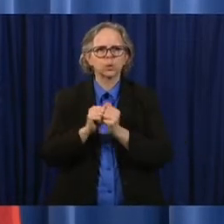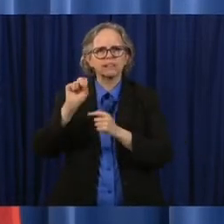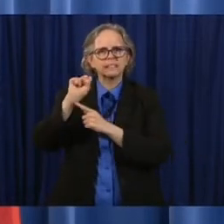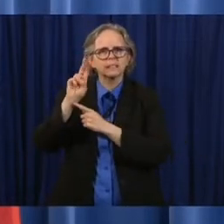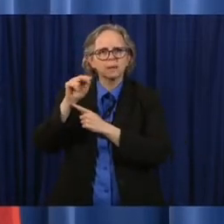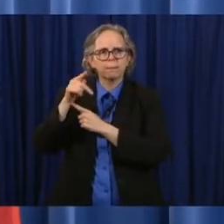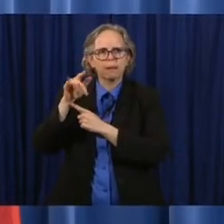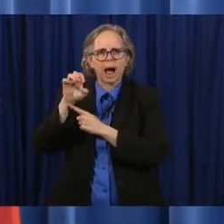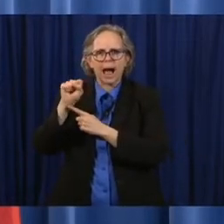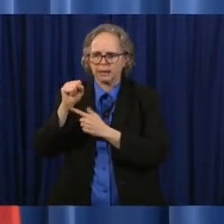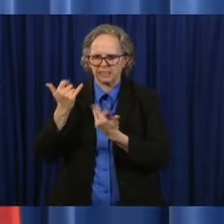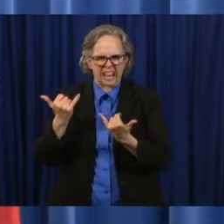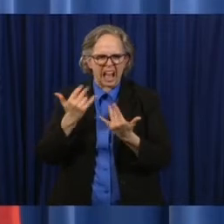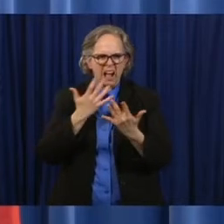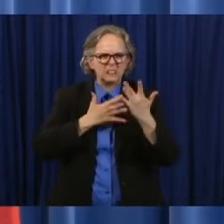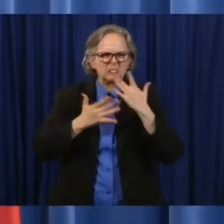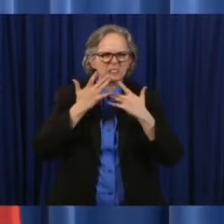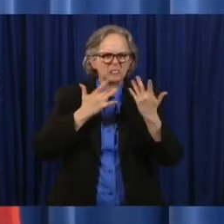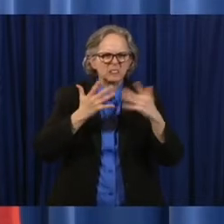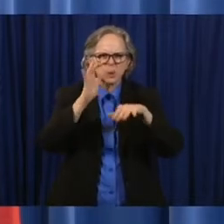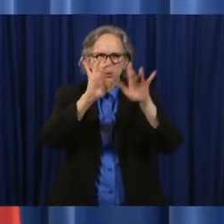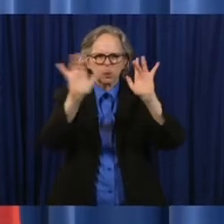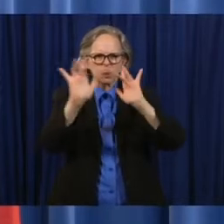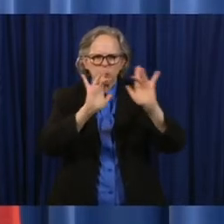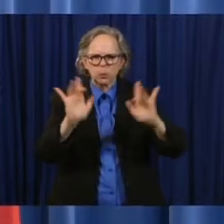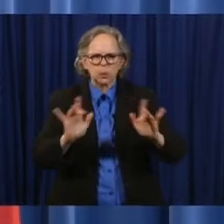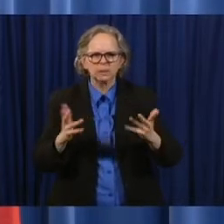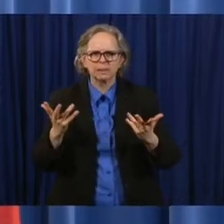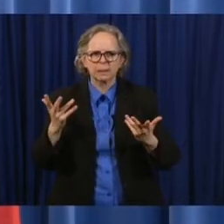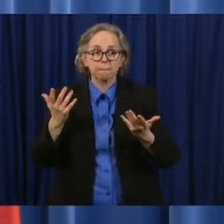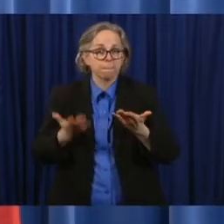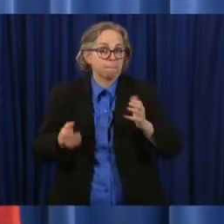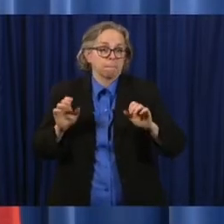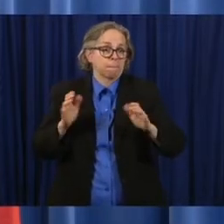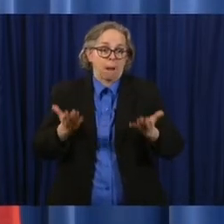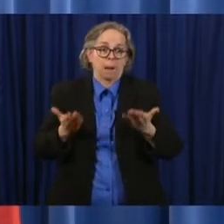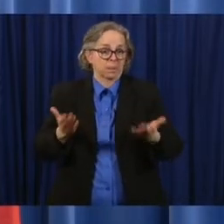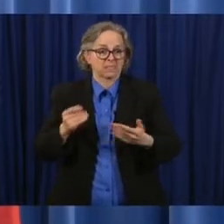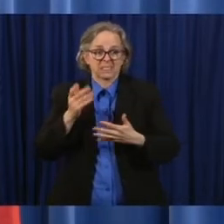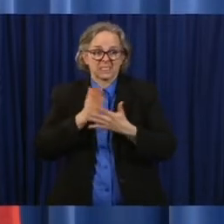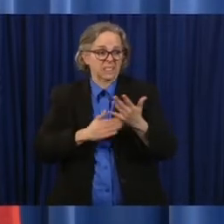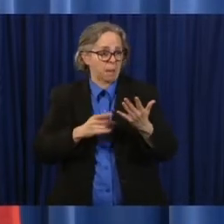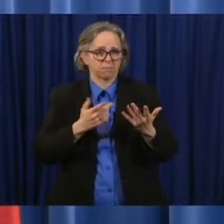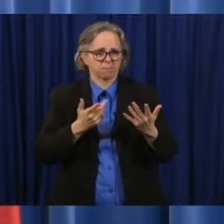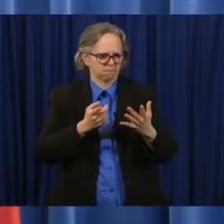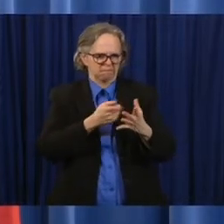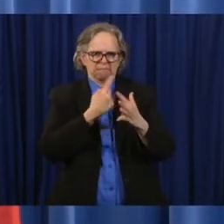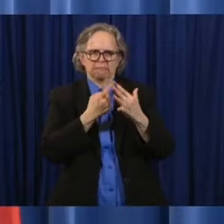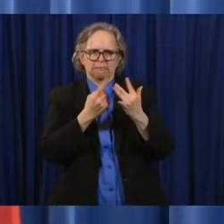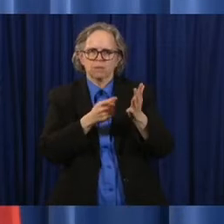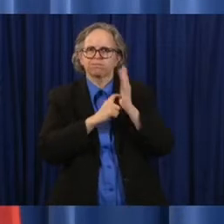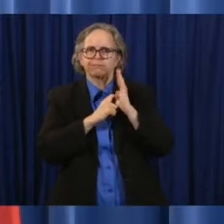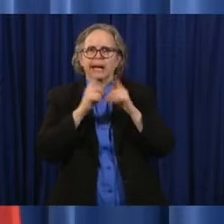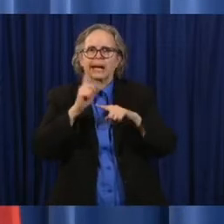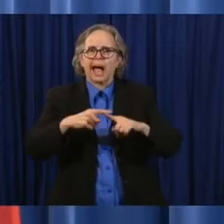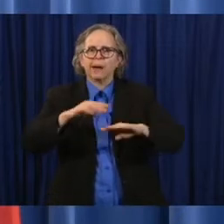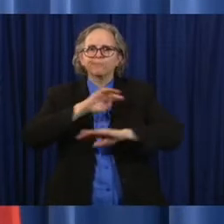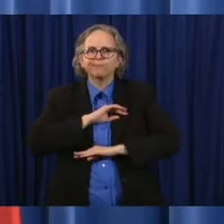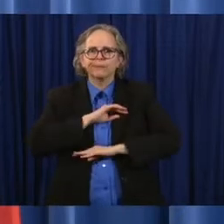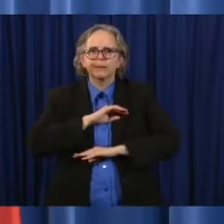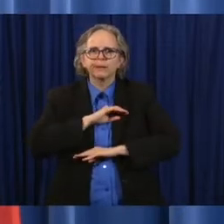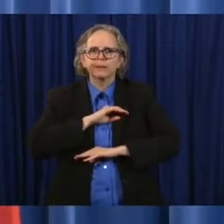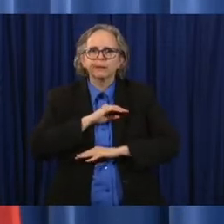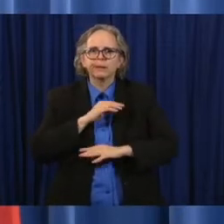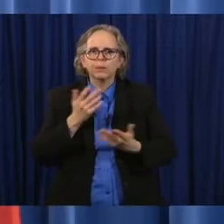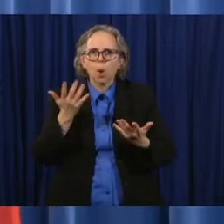is possible that some of the requirements will not be able to be met, but I'm confident